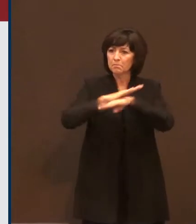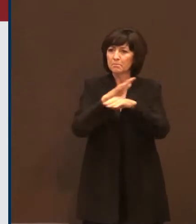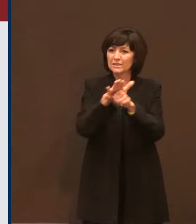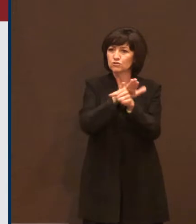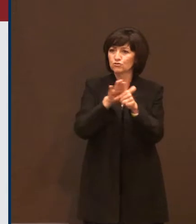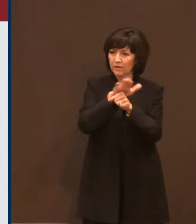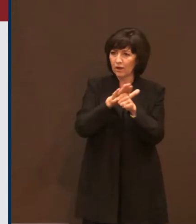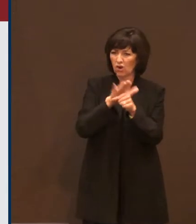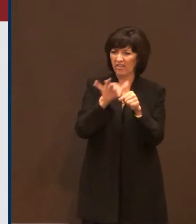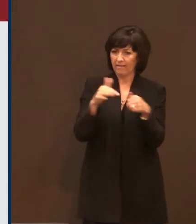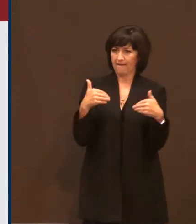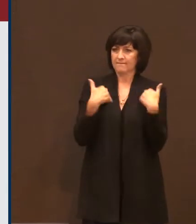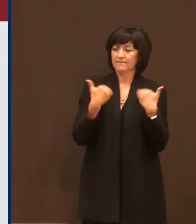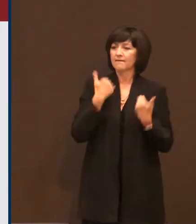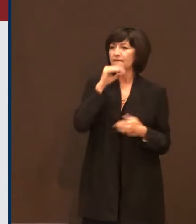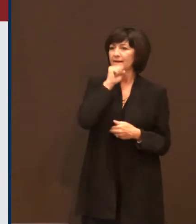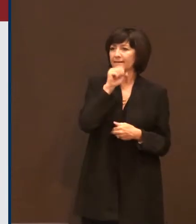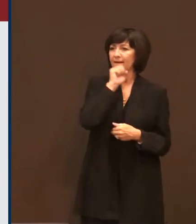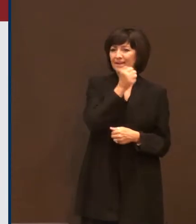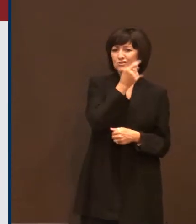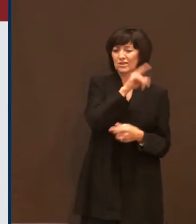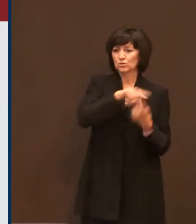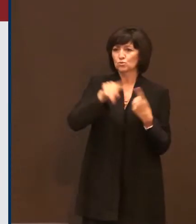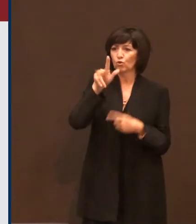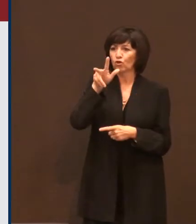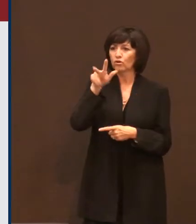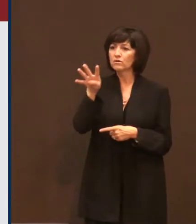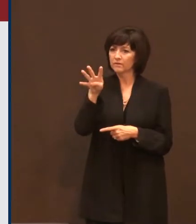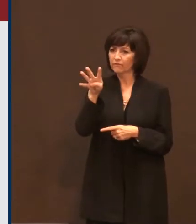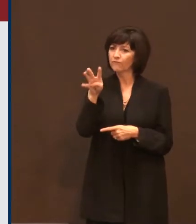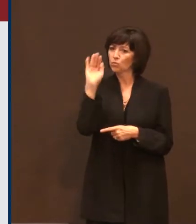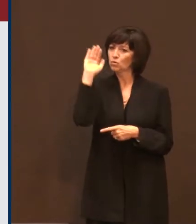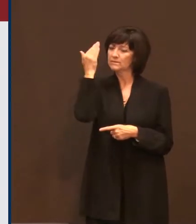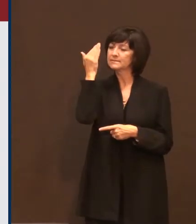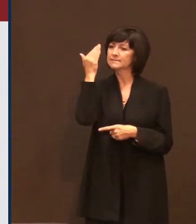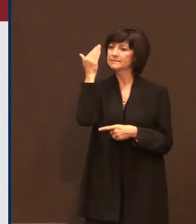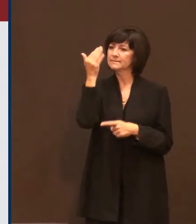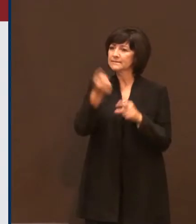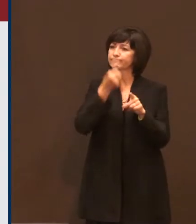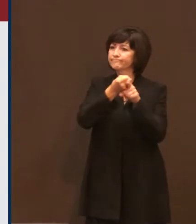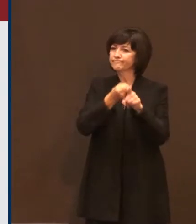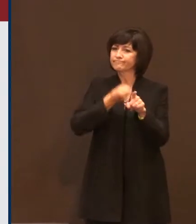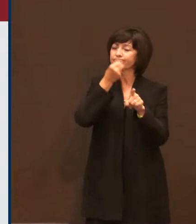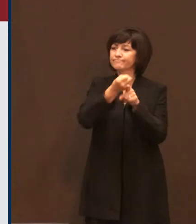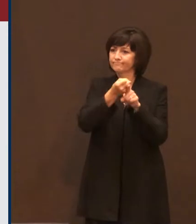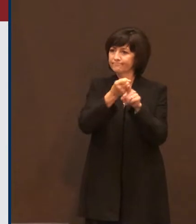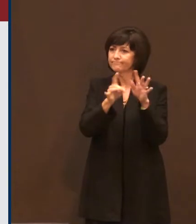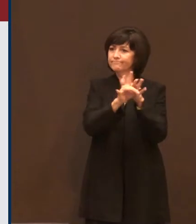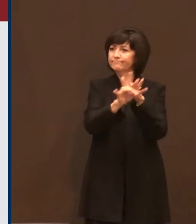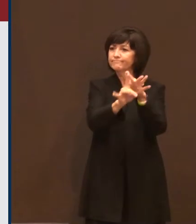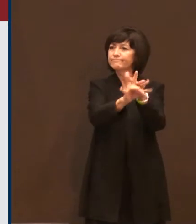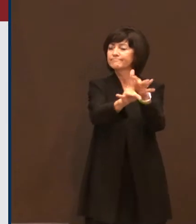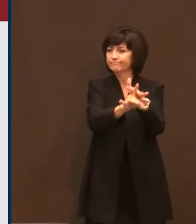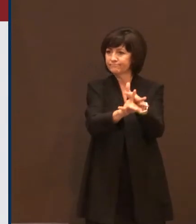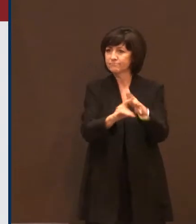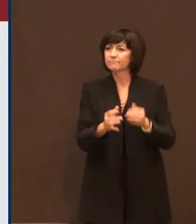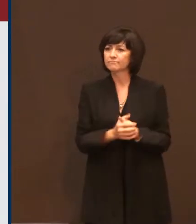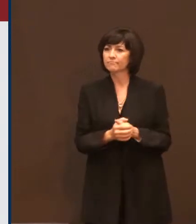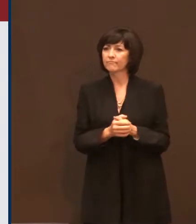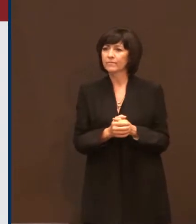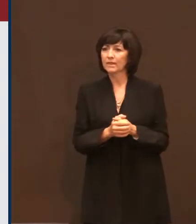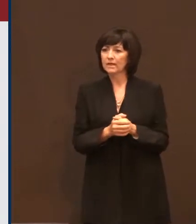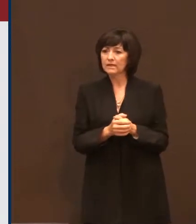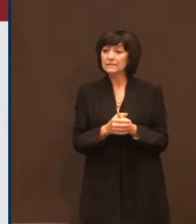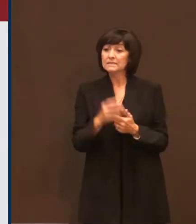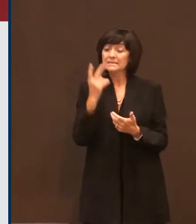adult category. About the same, a little bit of an uptick in the 18 to 34 category in terms of rate